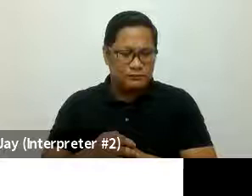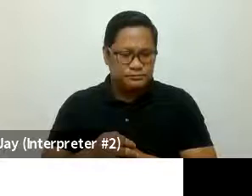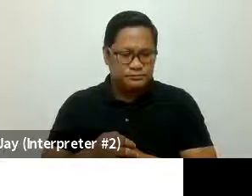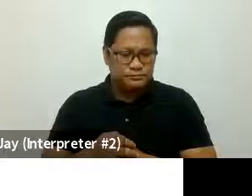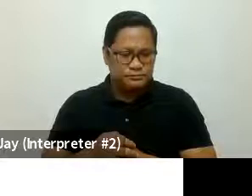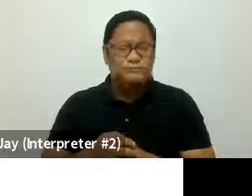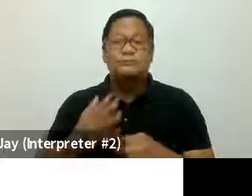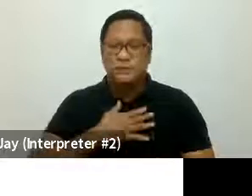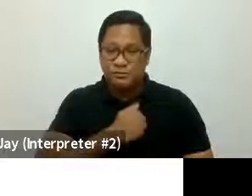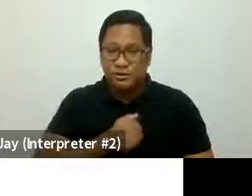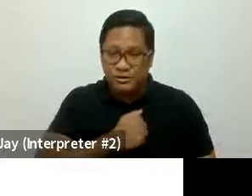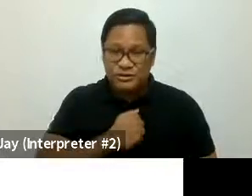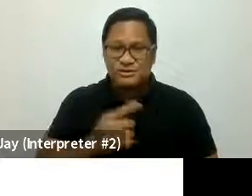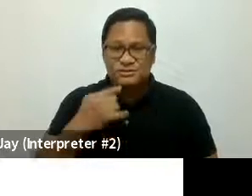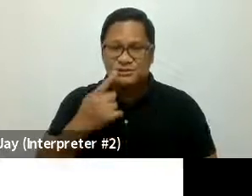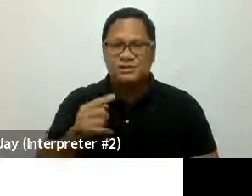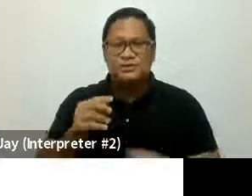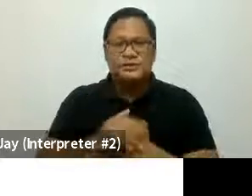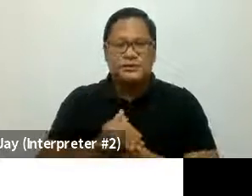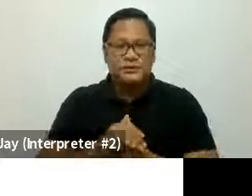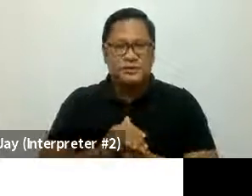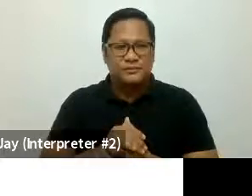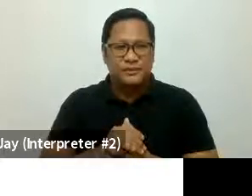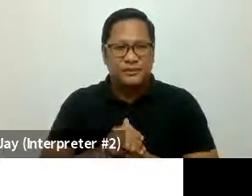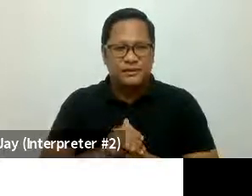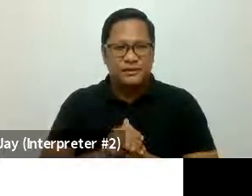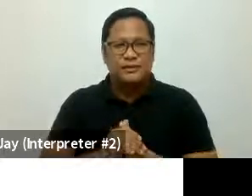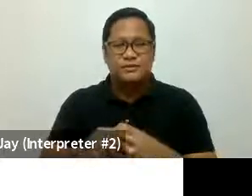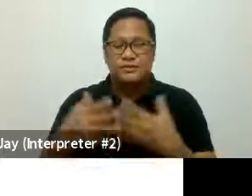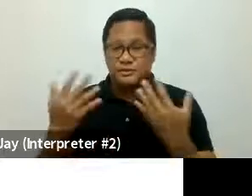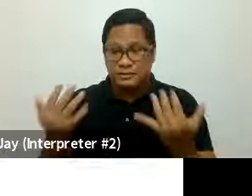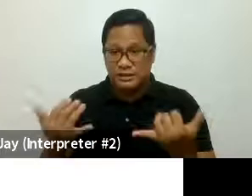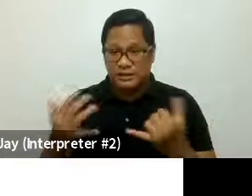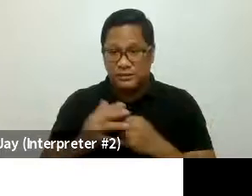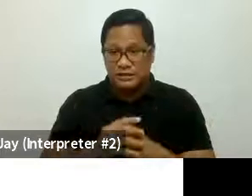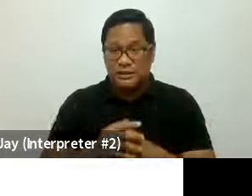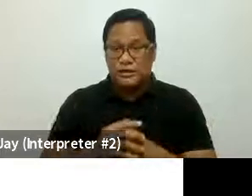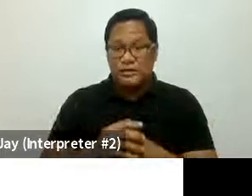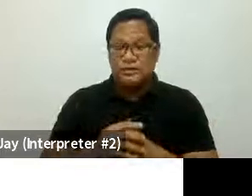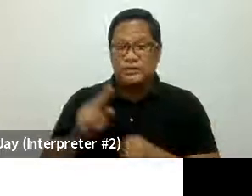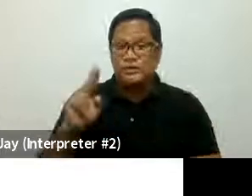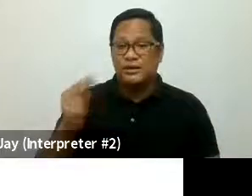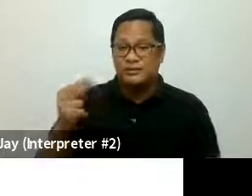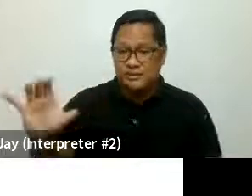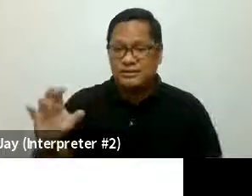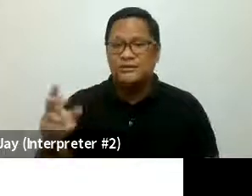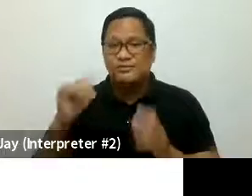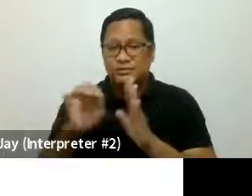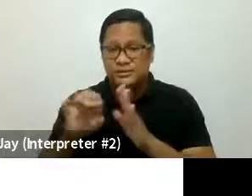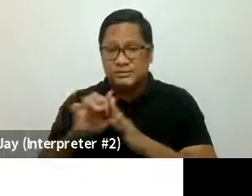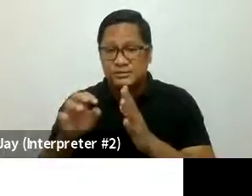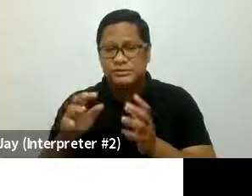My apologies if you keep on hearing the teams. Okay. So it's UHC also, when we talk about pooled